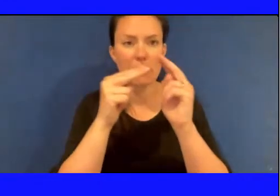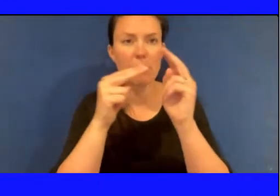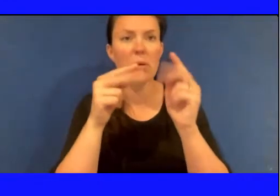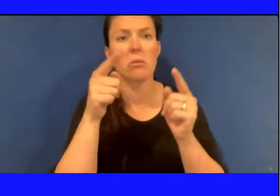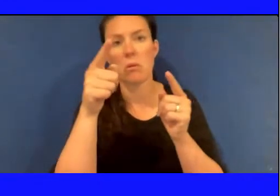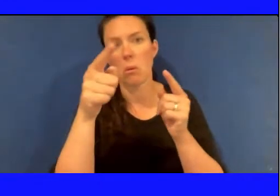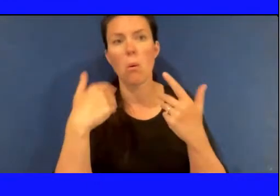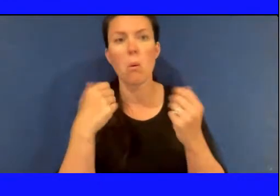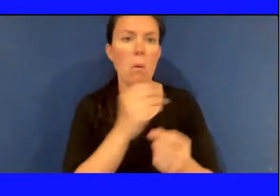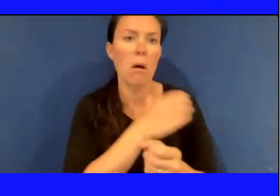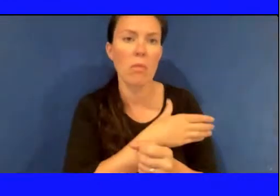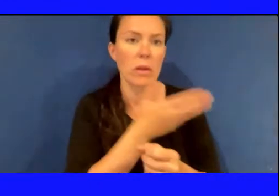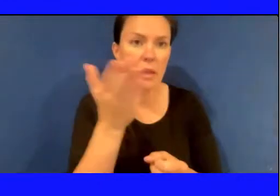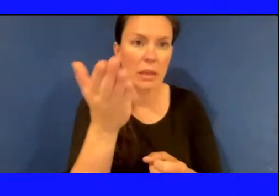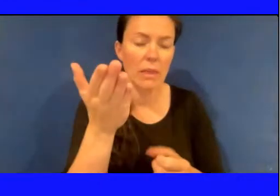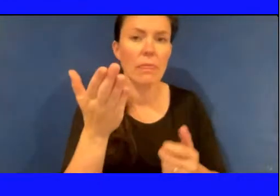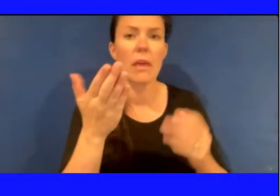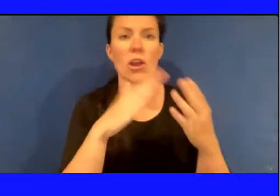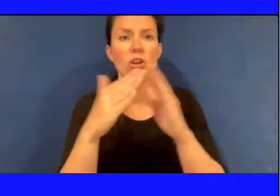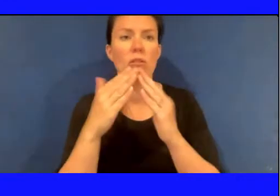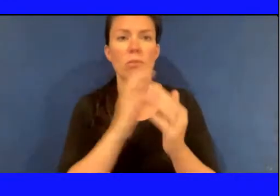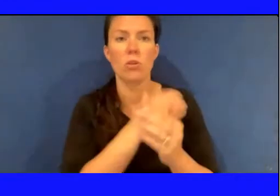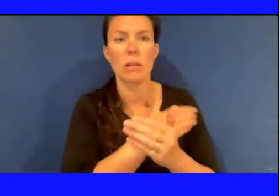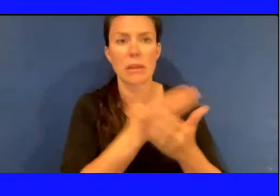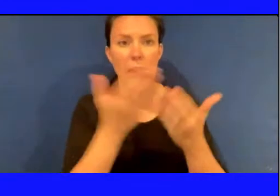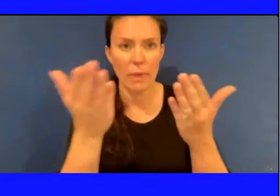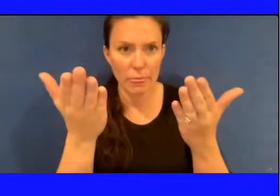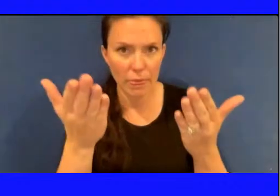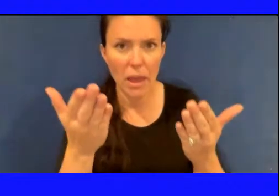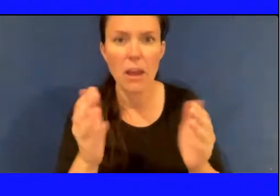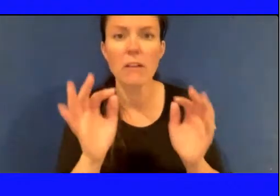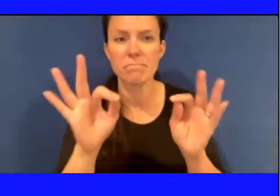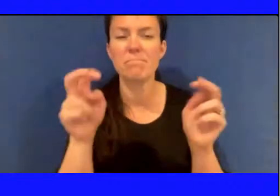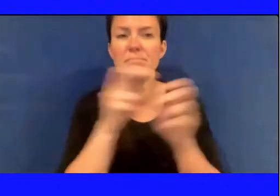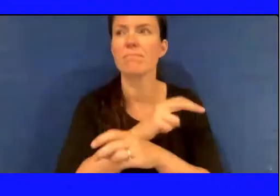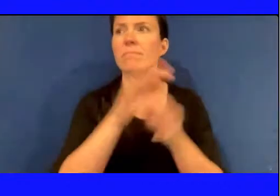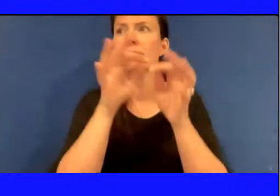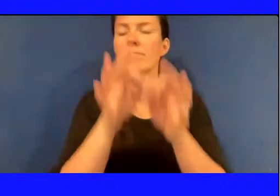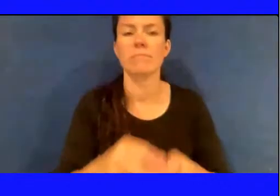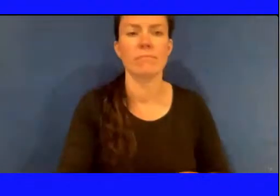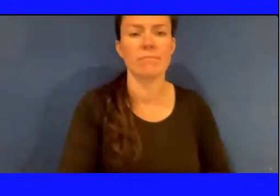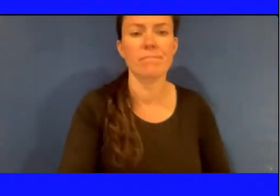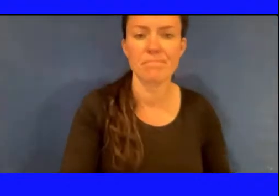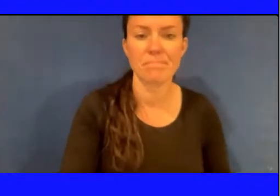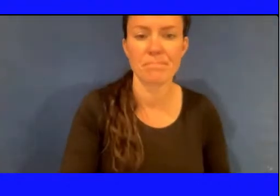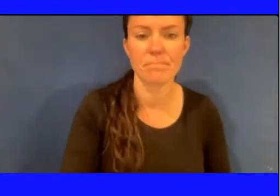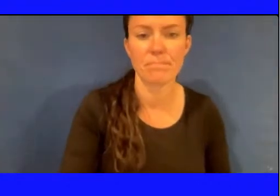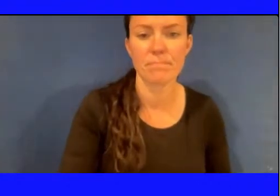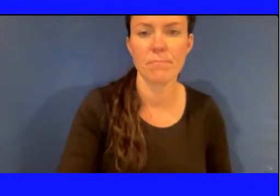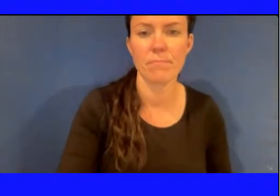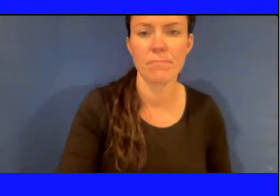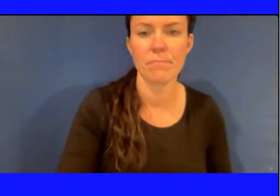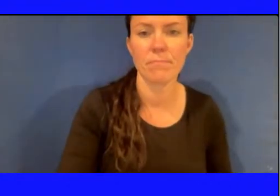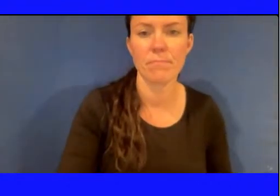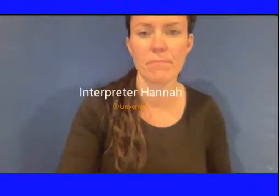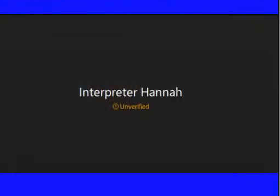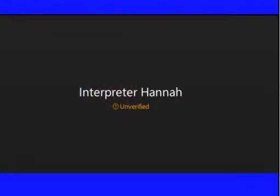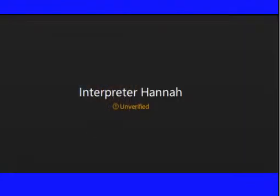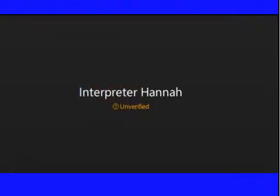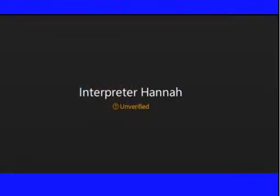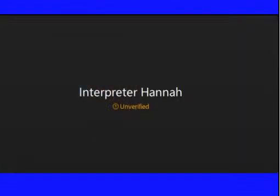there's community healthcare that's accessible to them. So articulating that on the front of is important to